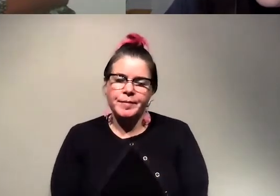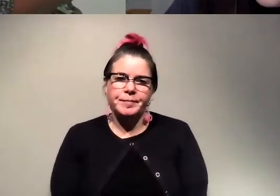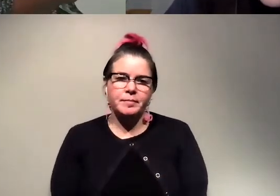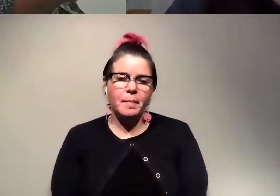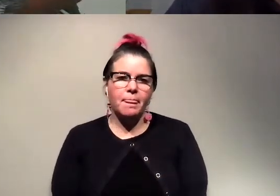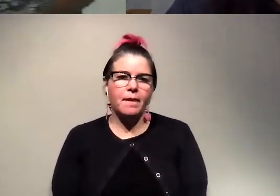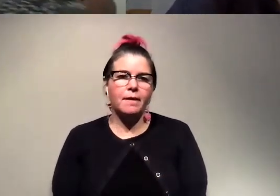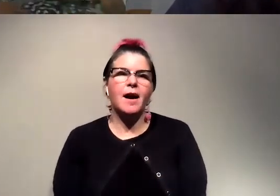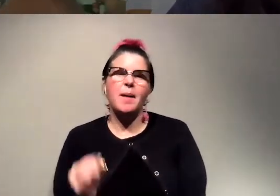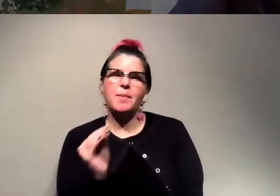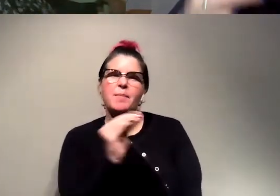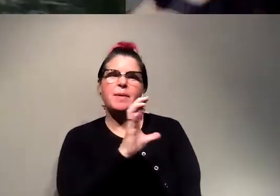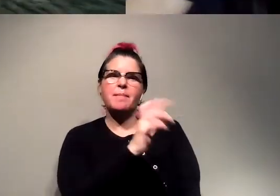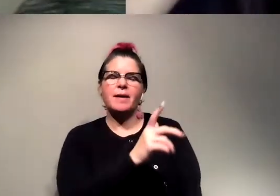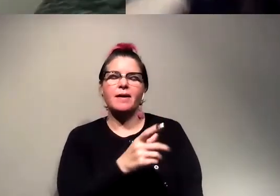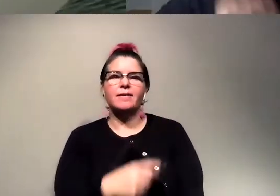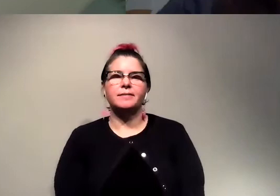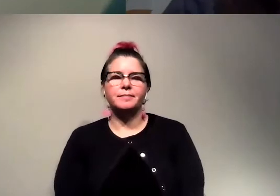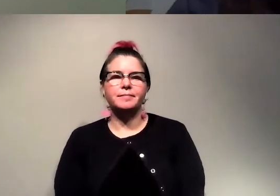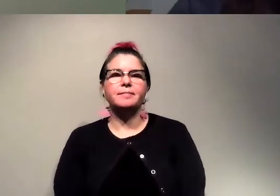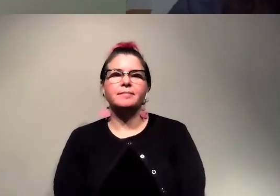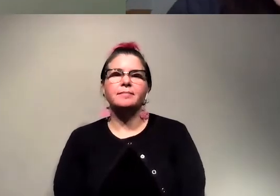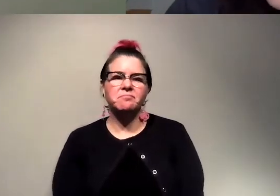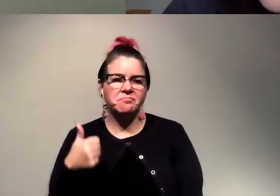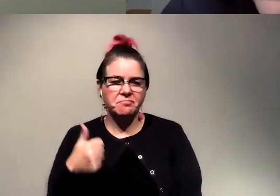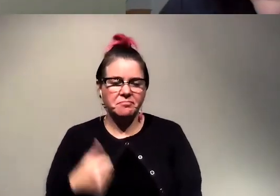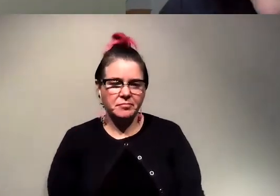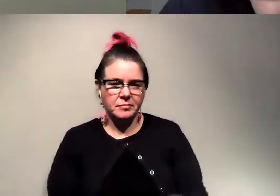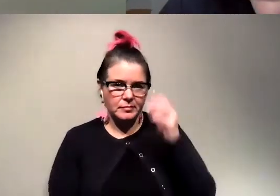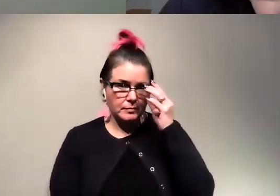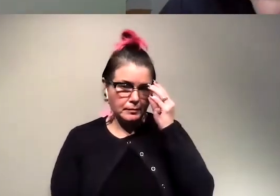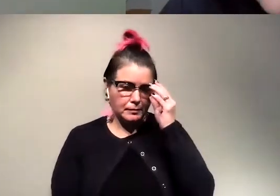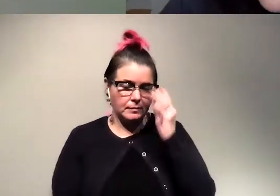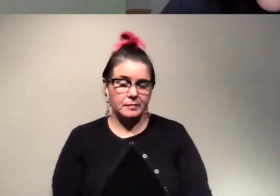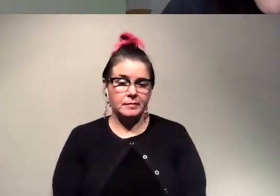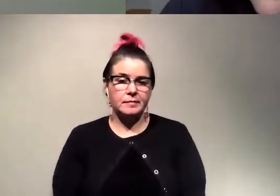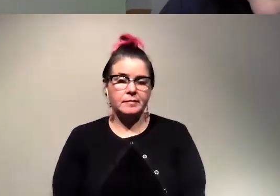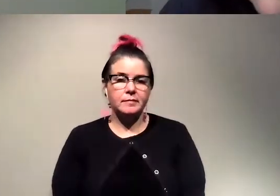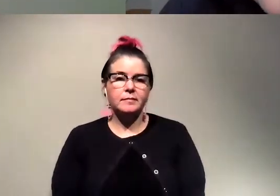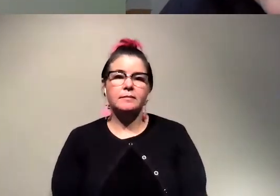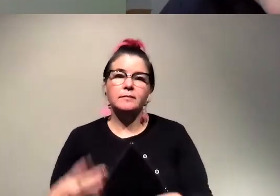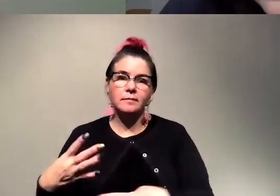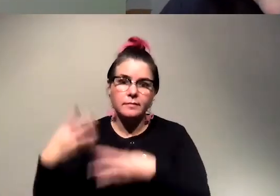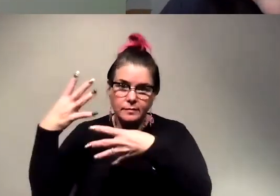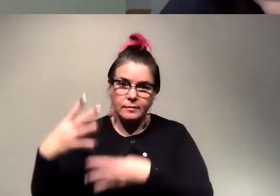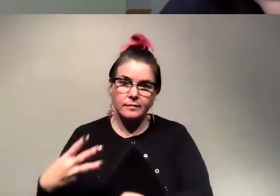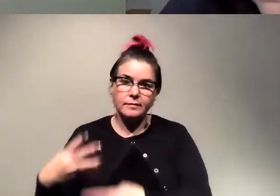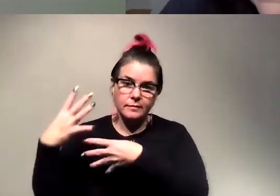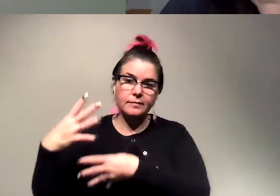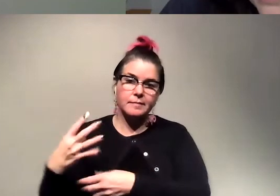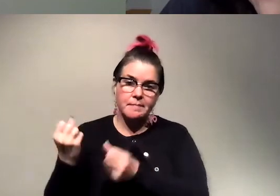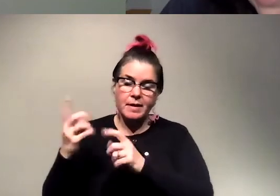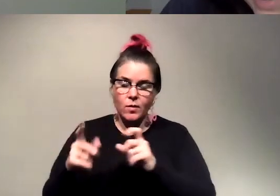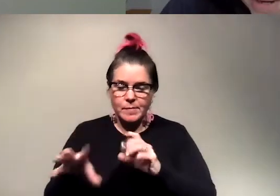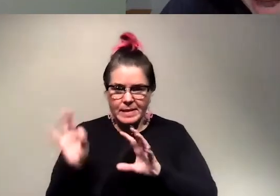I'm gonna put her back in her tank while you're looking. Okay, that sounds good. All right. There's still so many questions. I'm just trying to pick ones